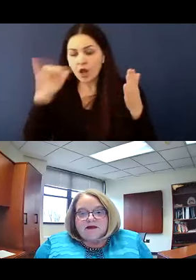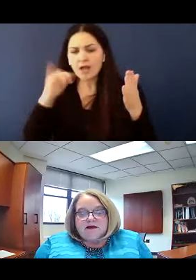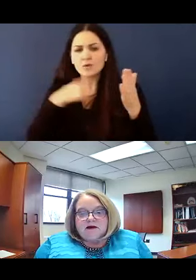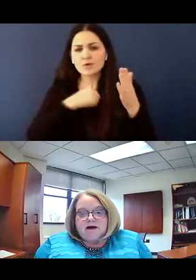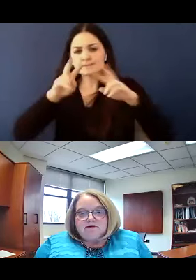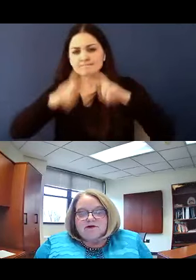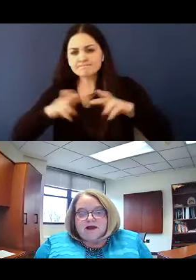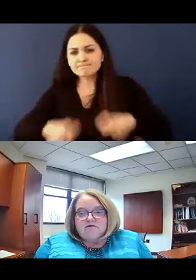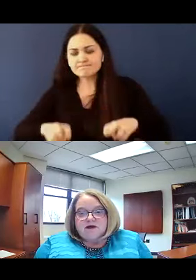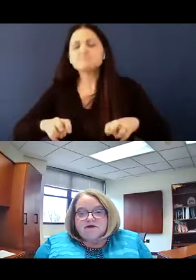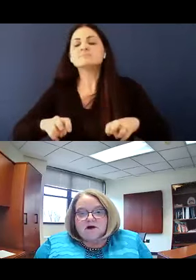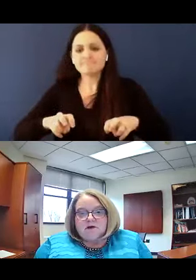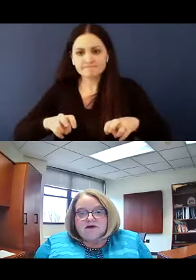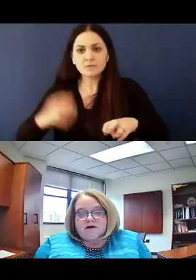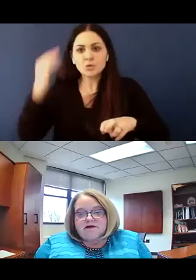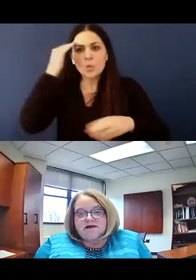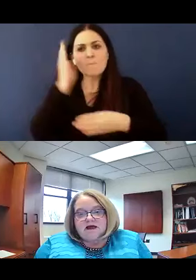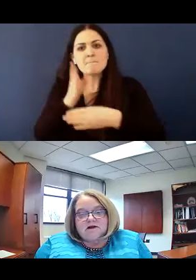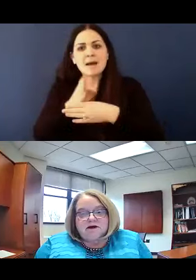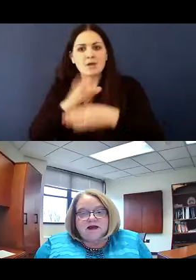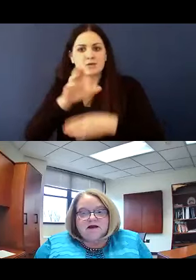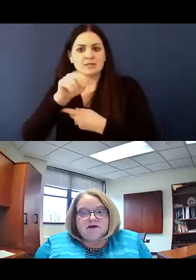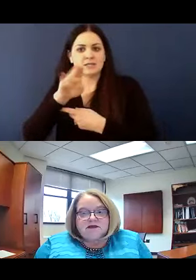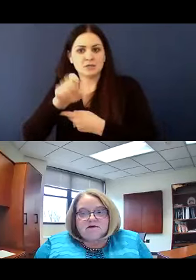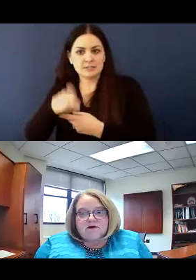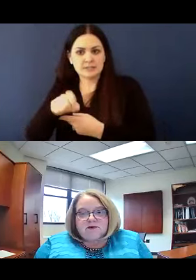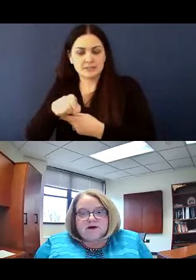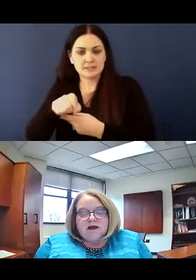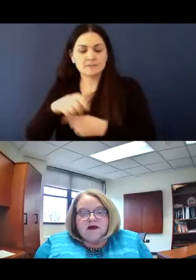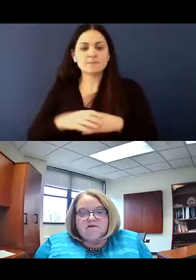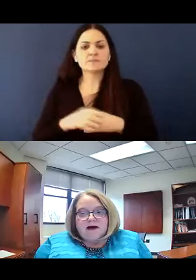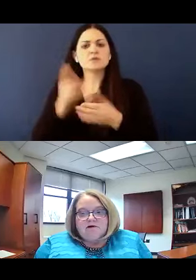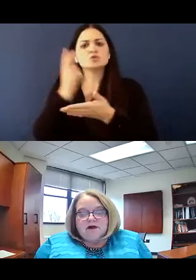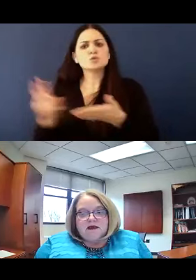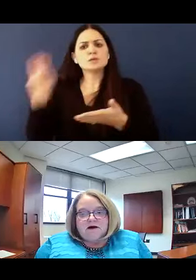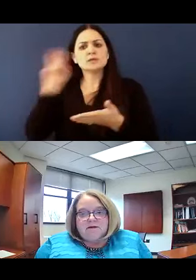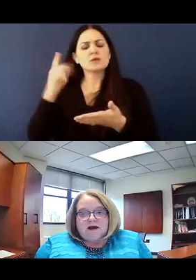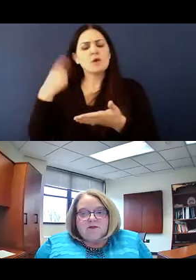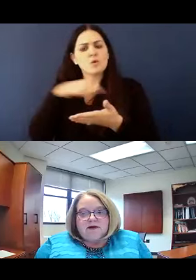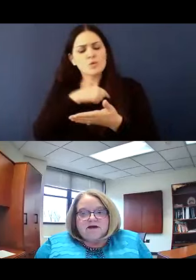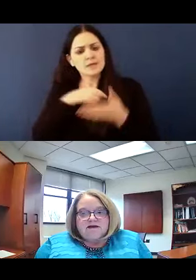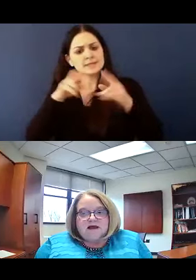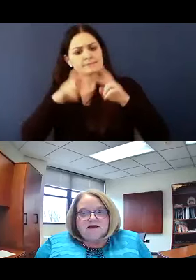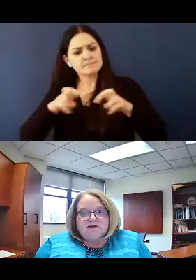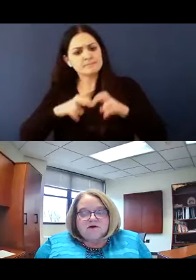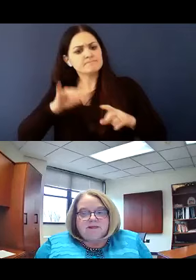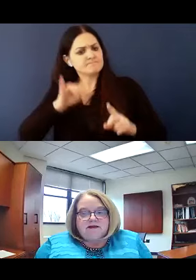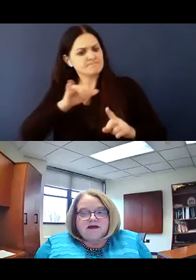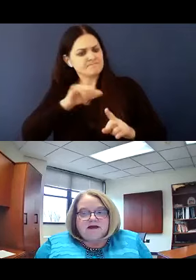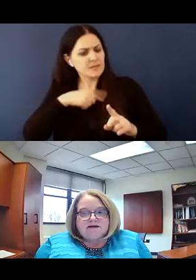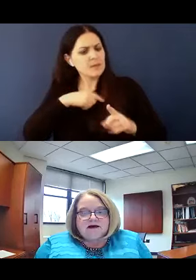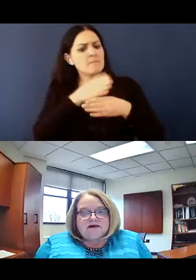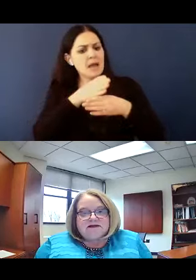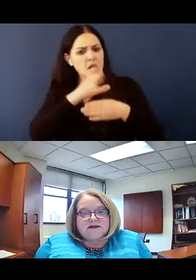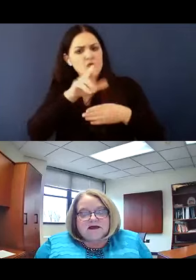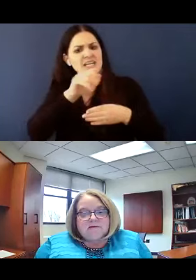was really needed. And about 2.5 weeks ago, we started to take a look at increasing the footprint of moderate care by opening 10 additional